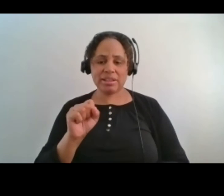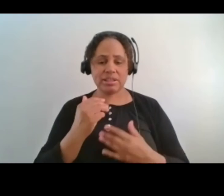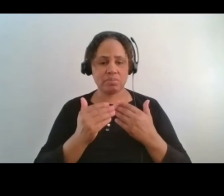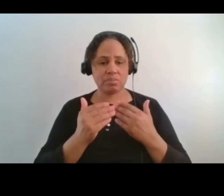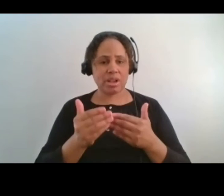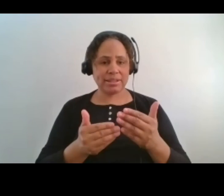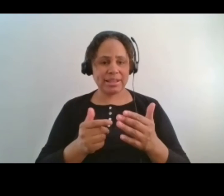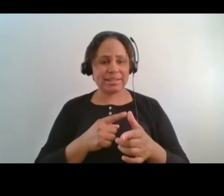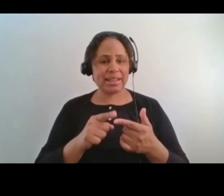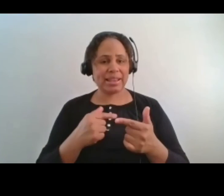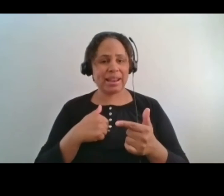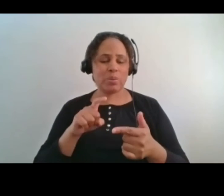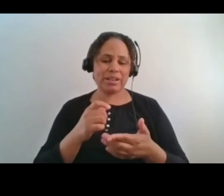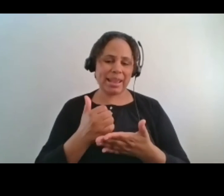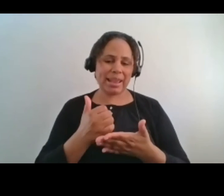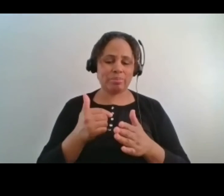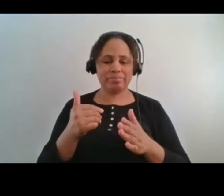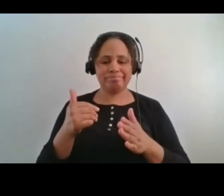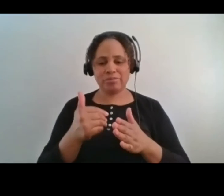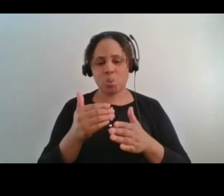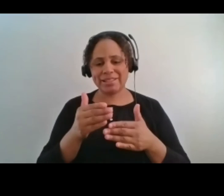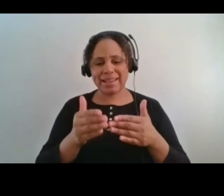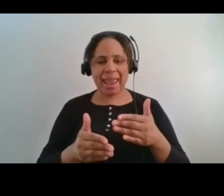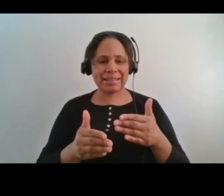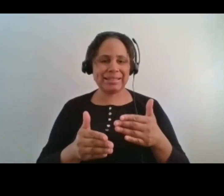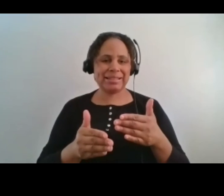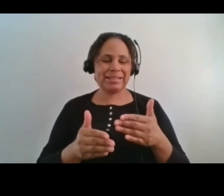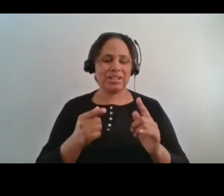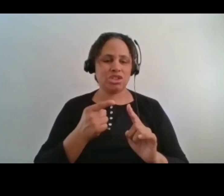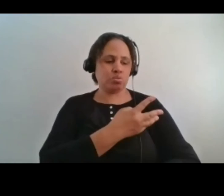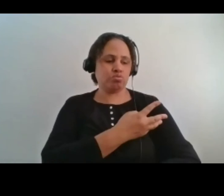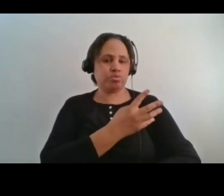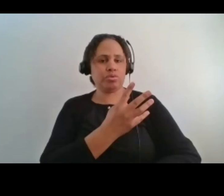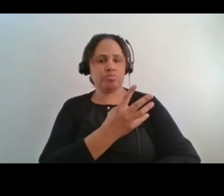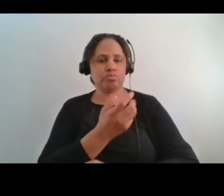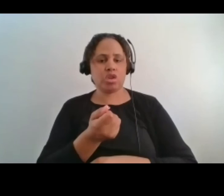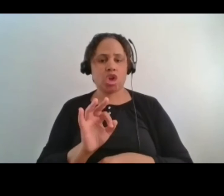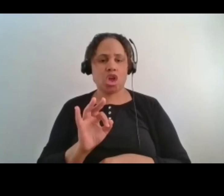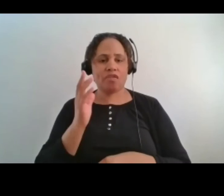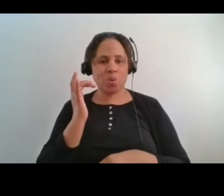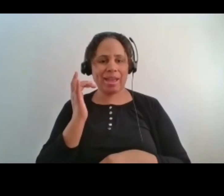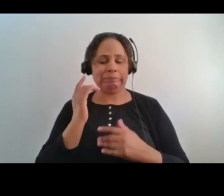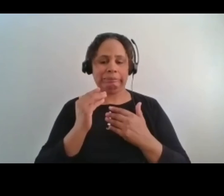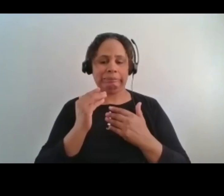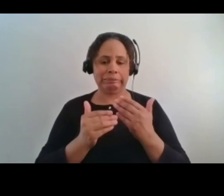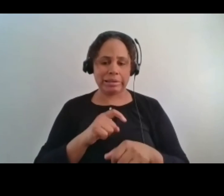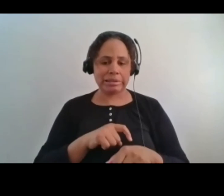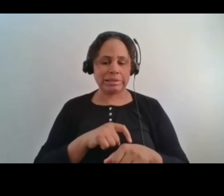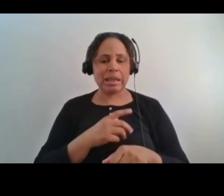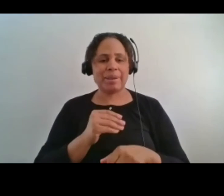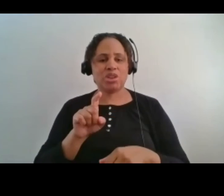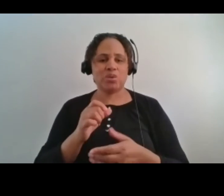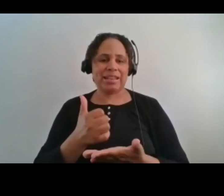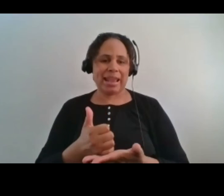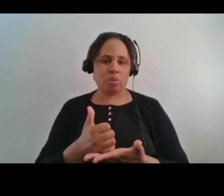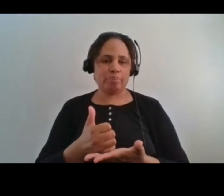would need help towards the end to take it off, because it takes time and you would really need help at that time.